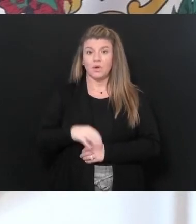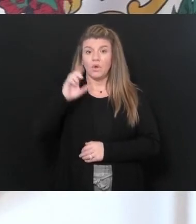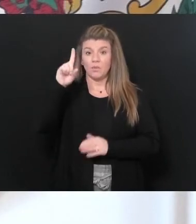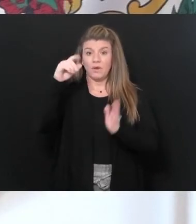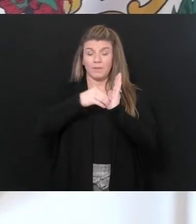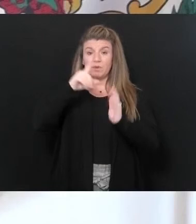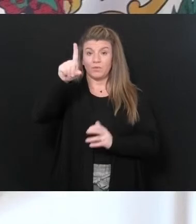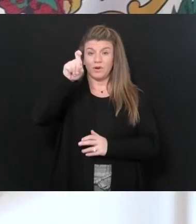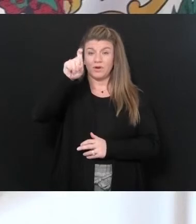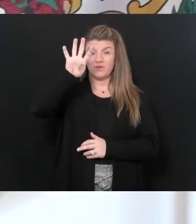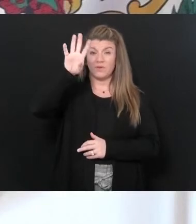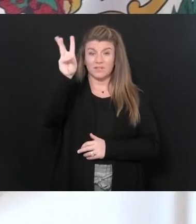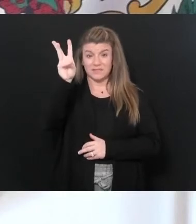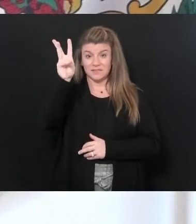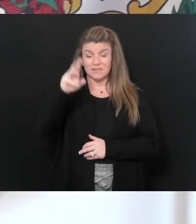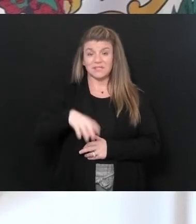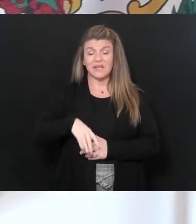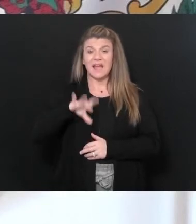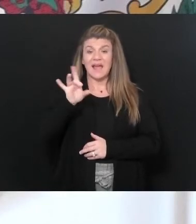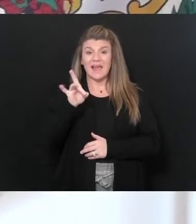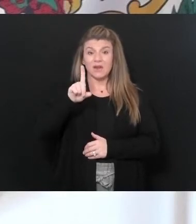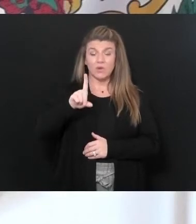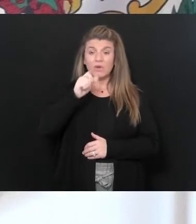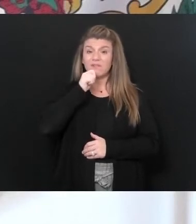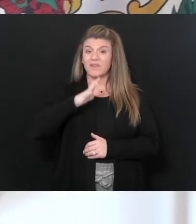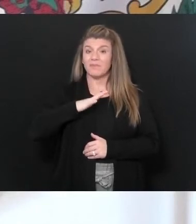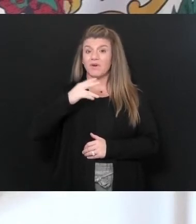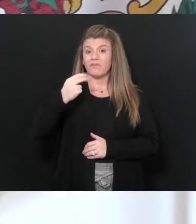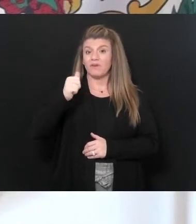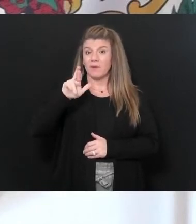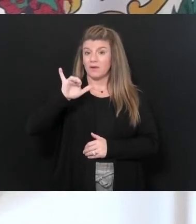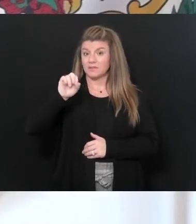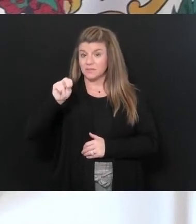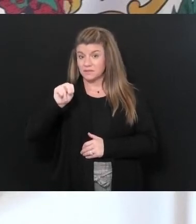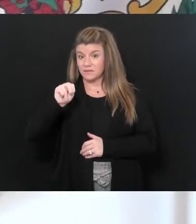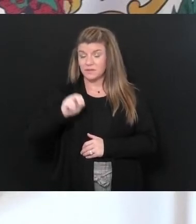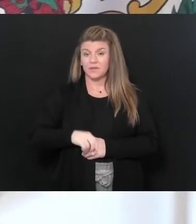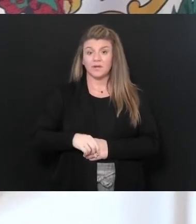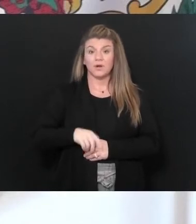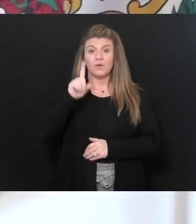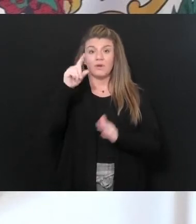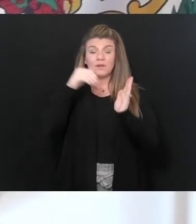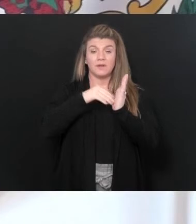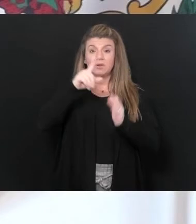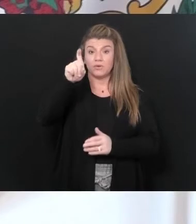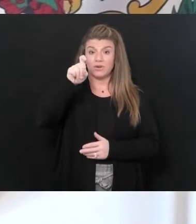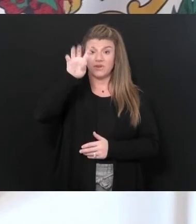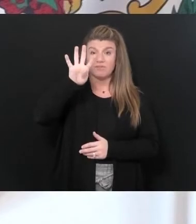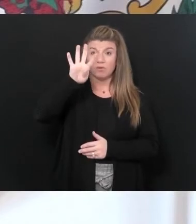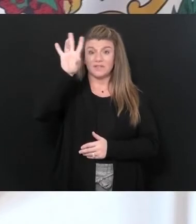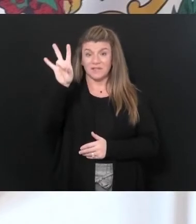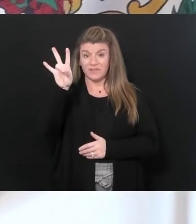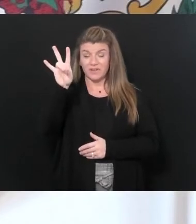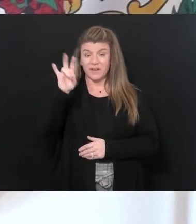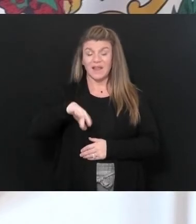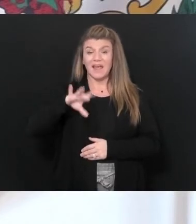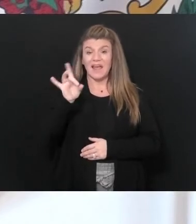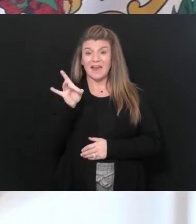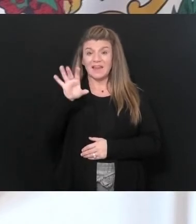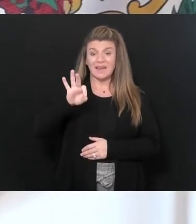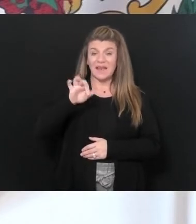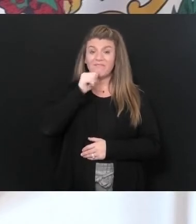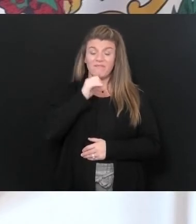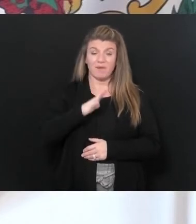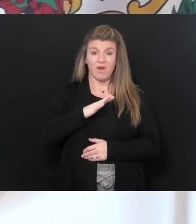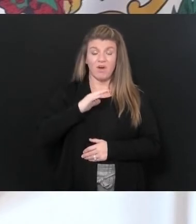Our 1146th death, an 81-year-old female from Harrison County. Our 1147th death, an